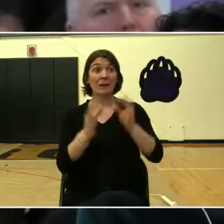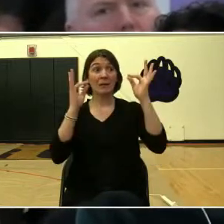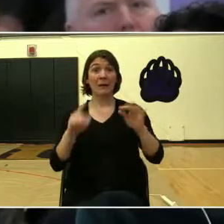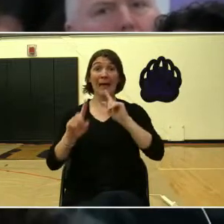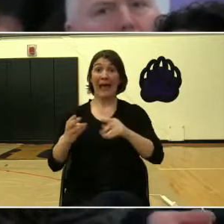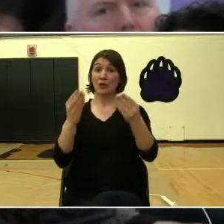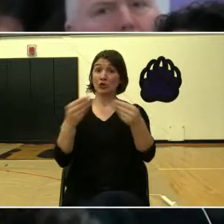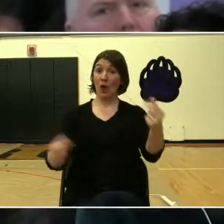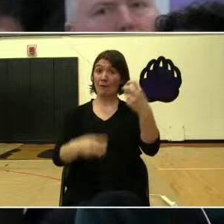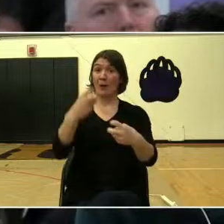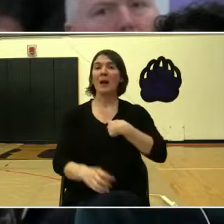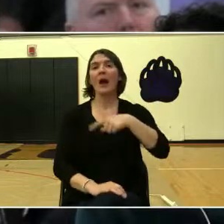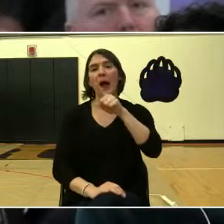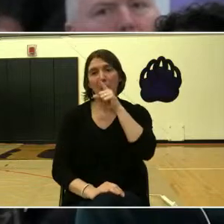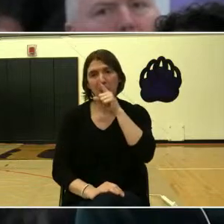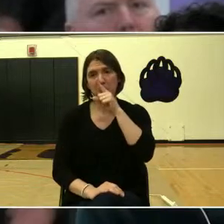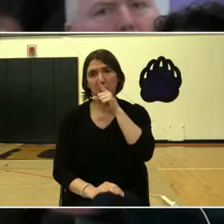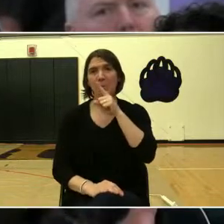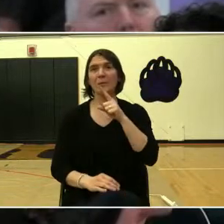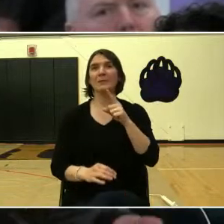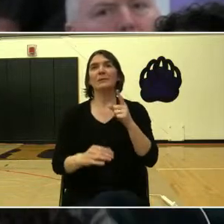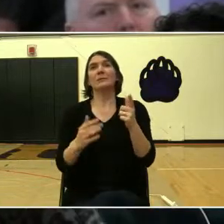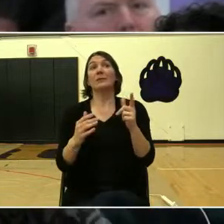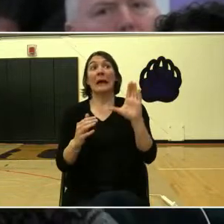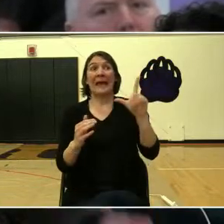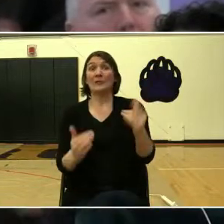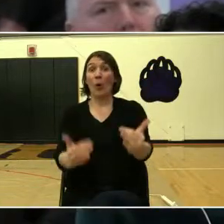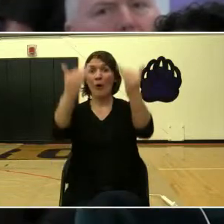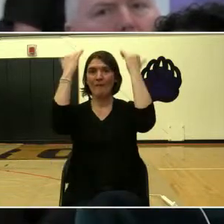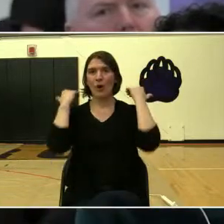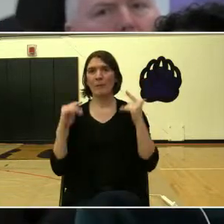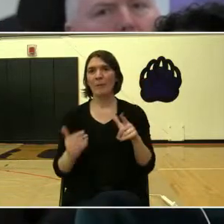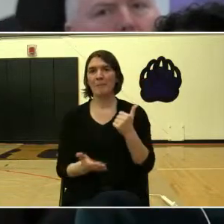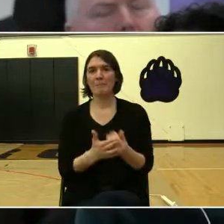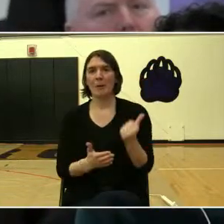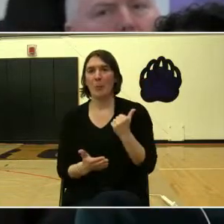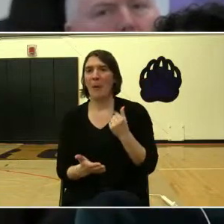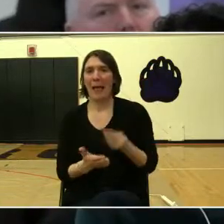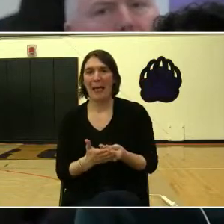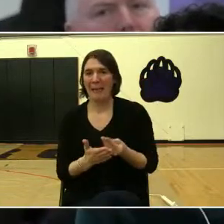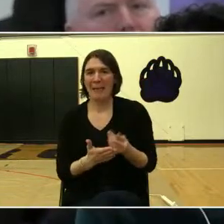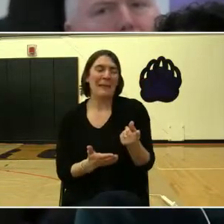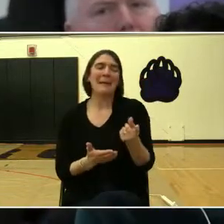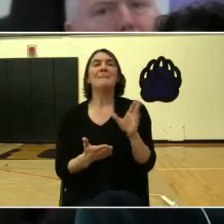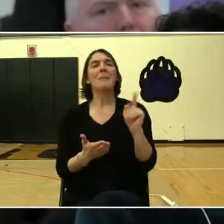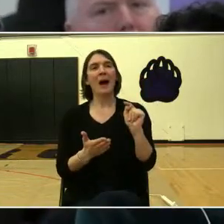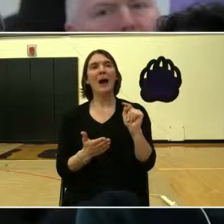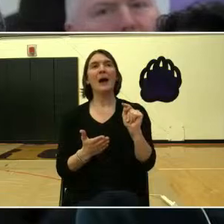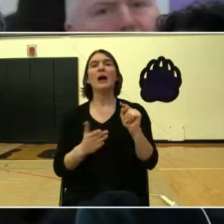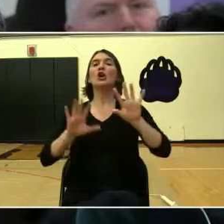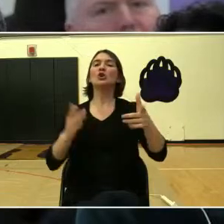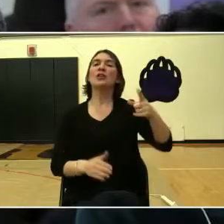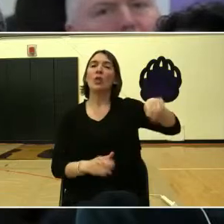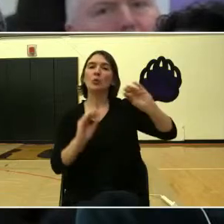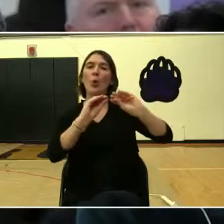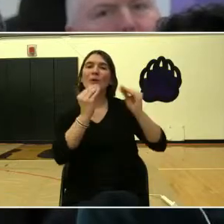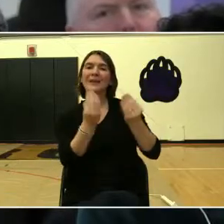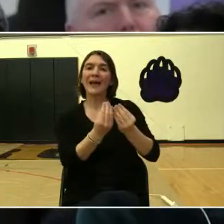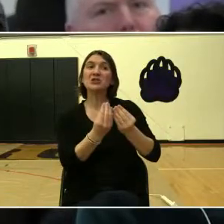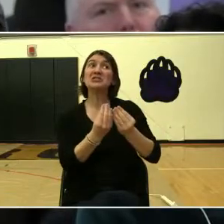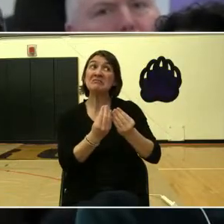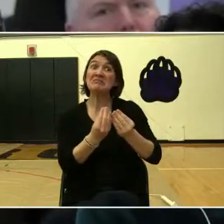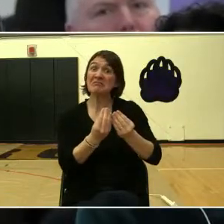necessarily solve problems such as an overwhelming case load but in the future I would encourage these organizations